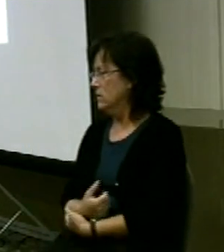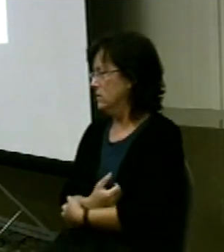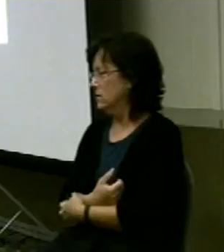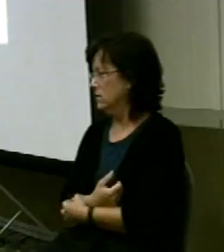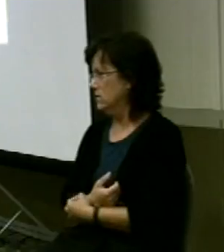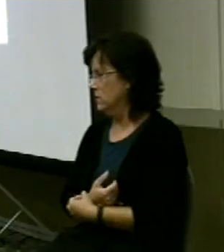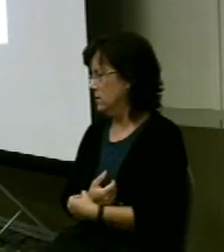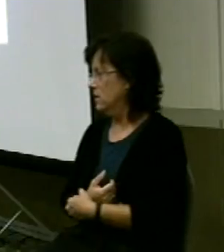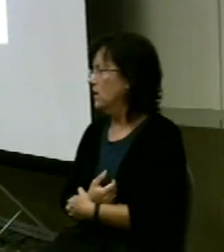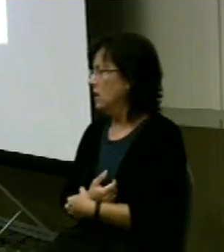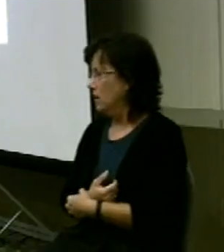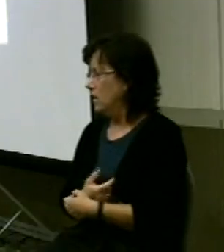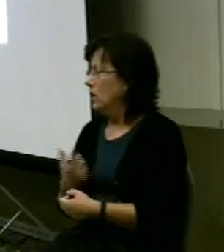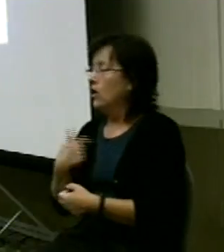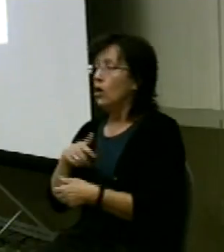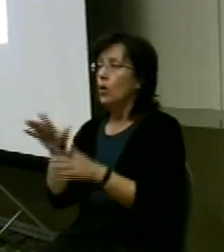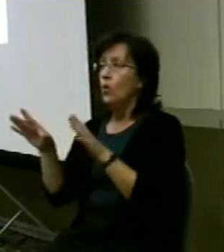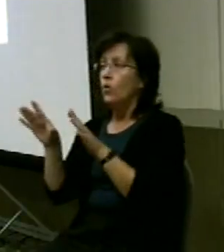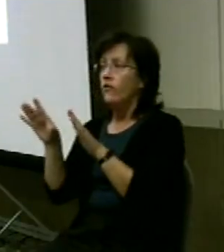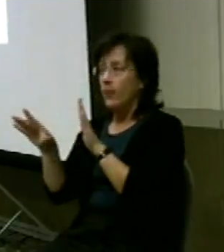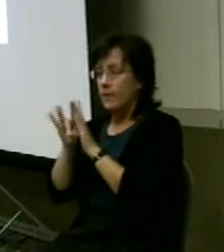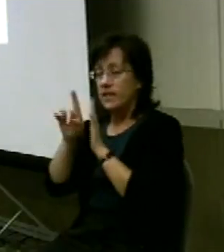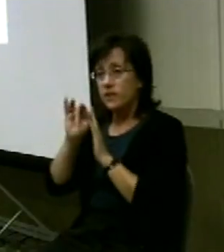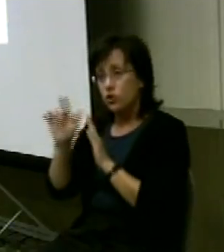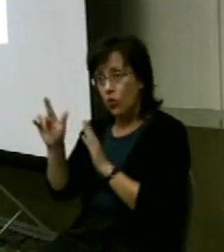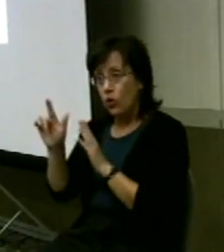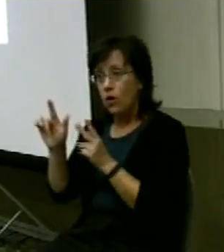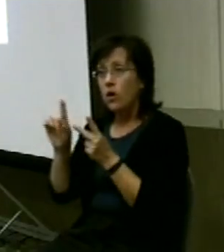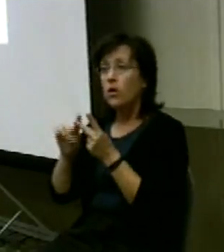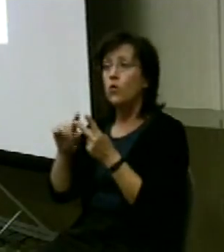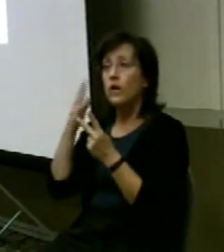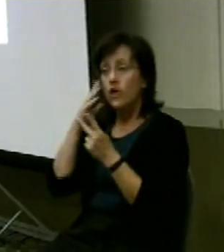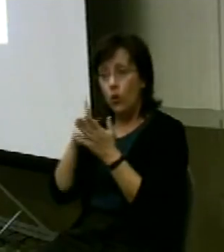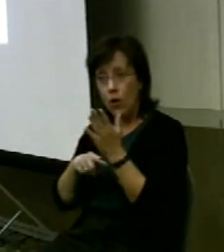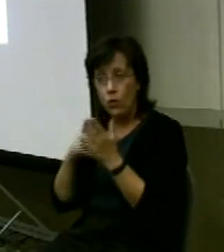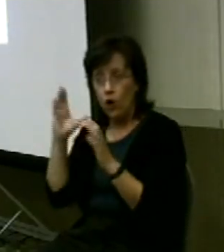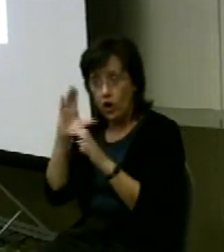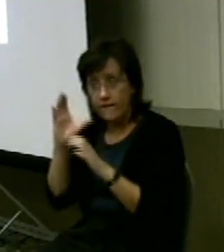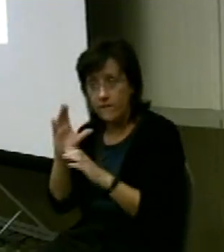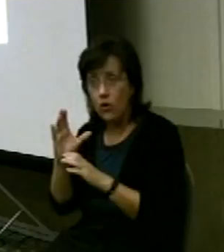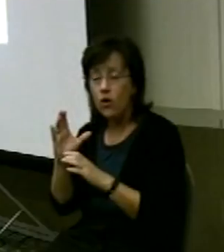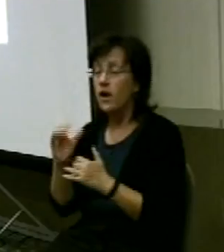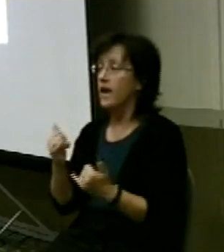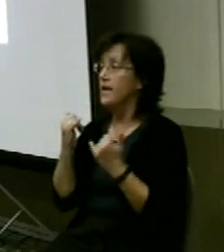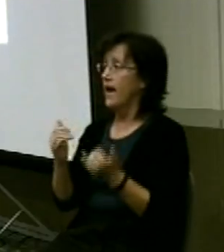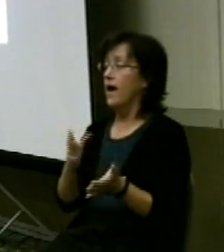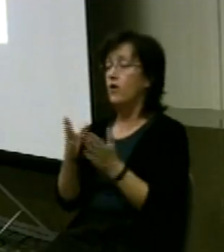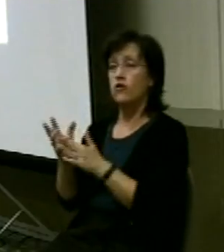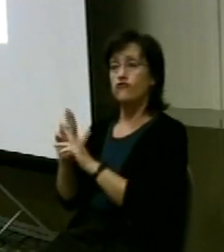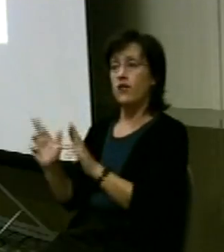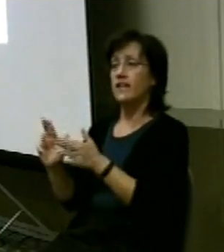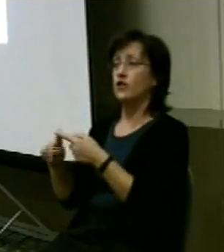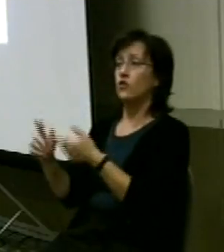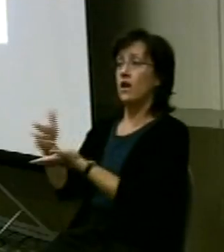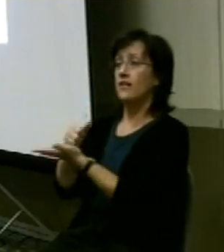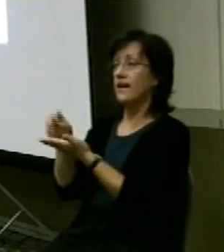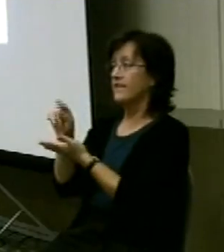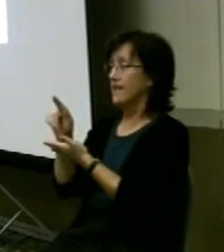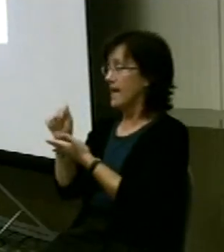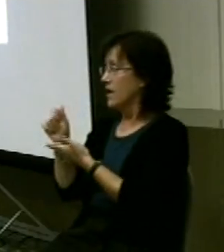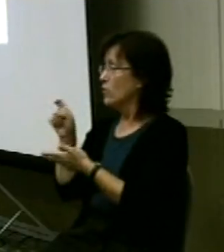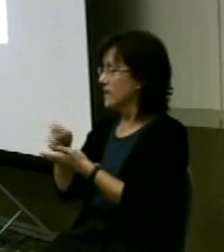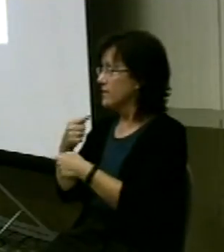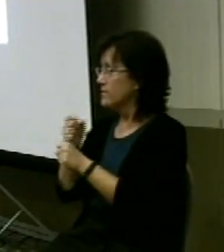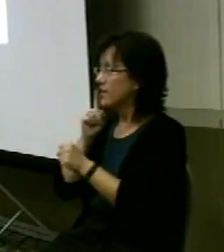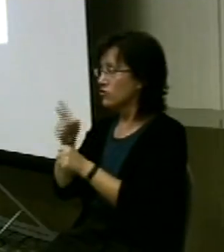Okay. So we've picked our tool, we know what we're looking for, and now we're getting ready to collect our data. So we need to make sure that we have